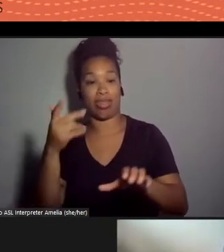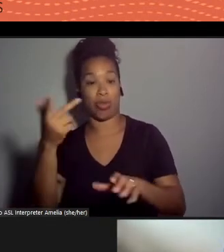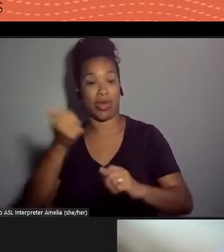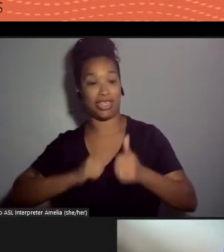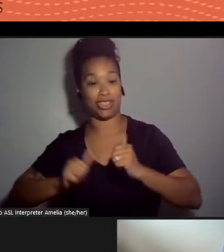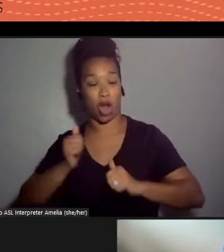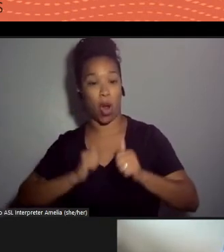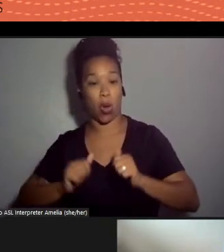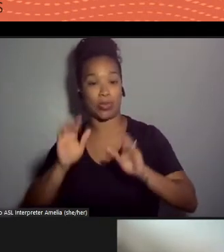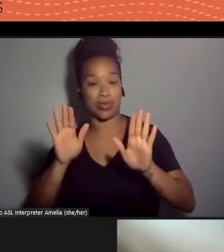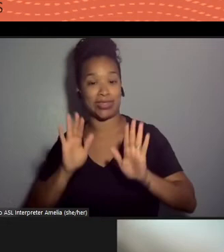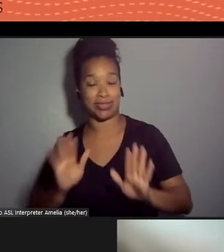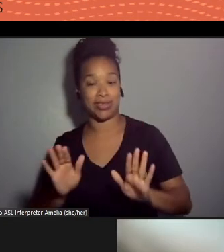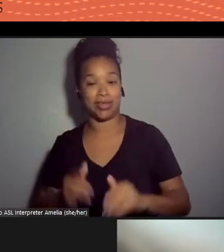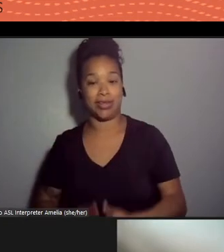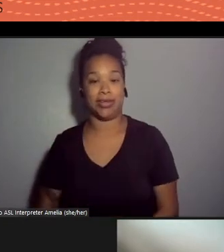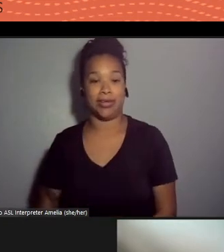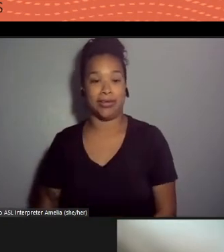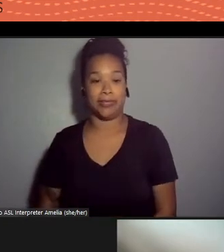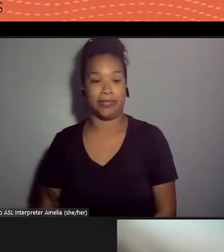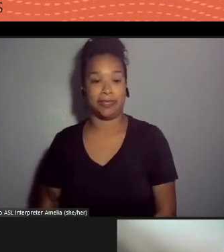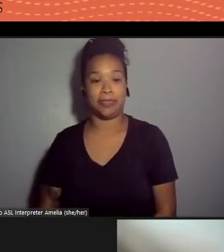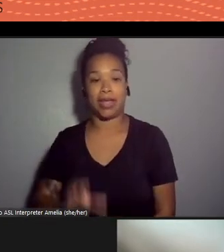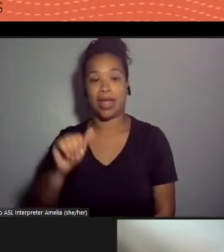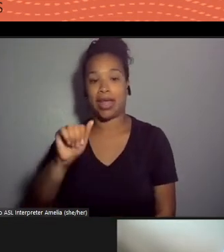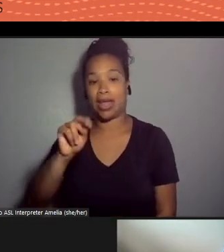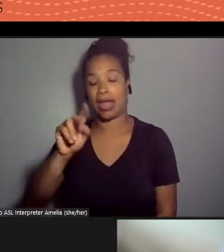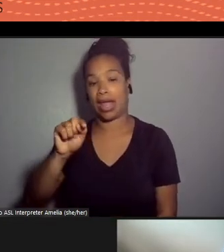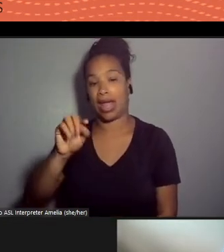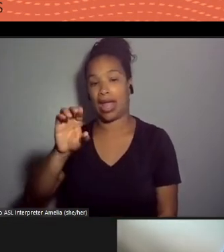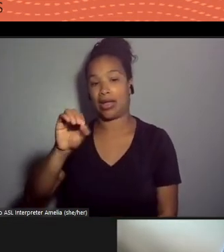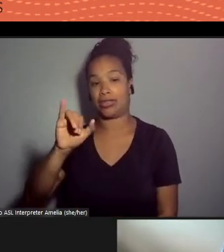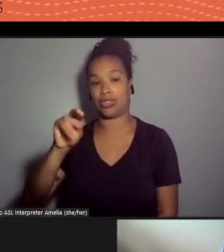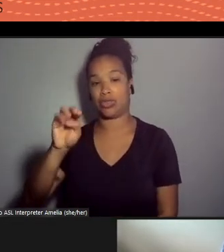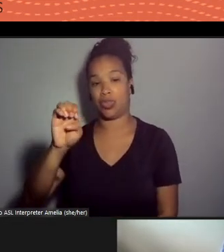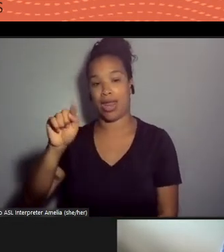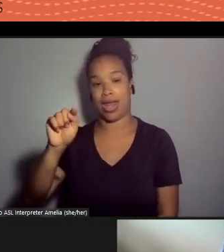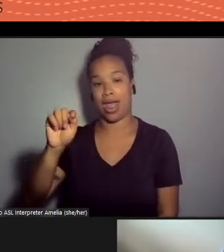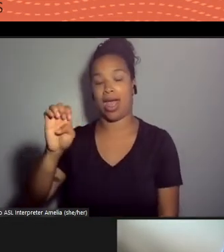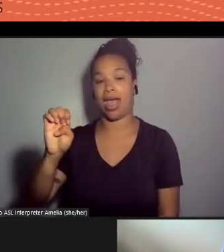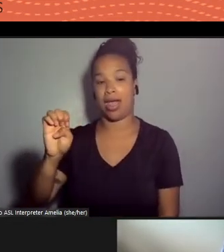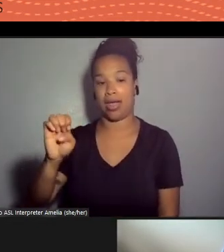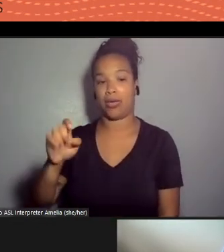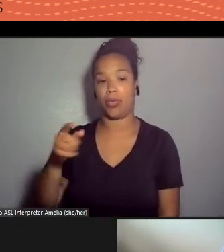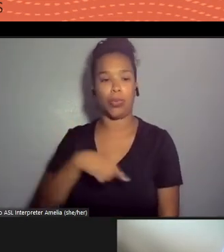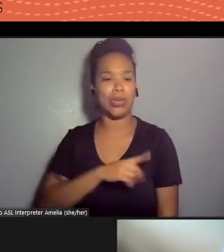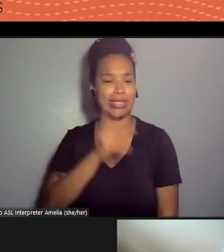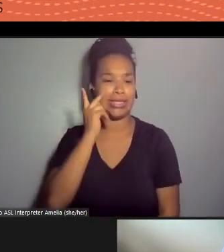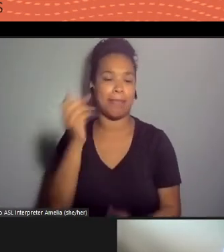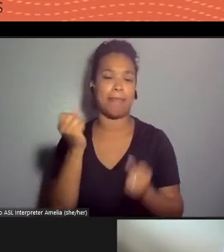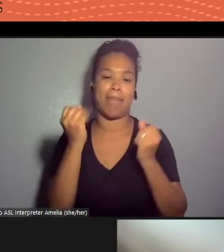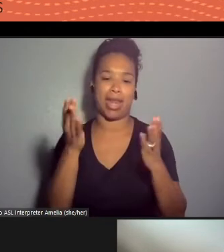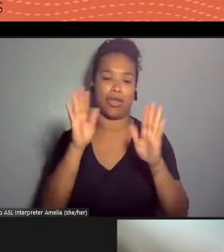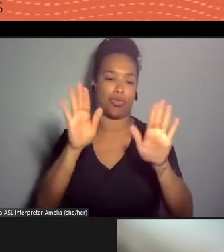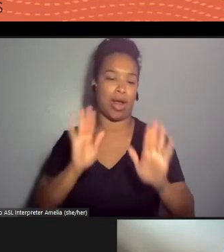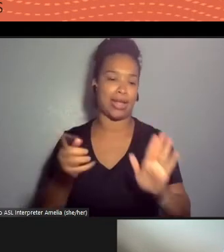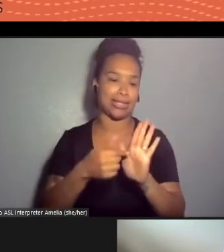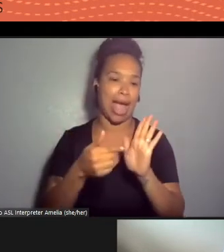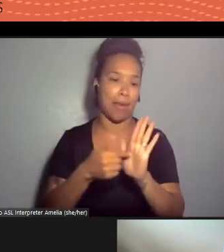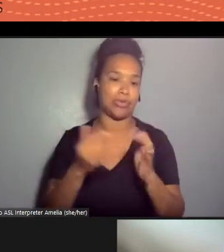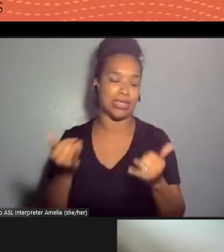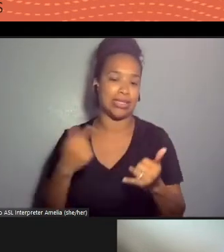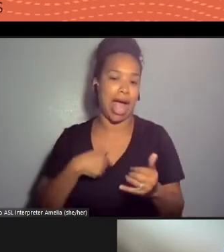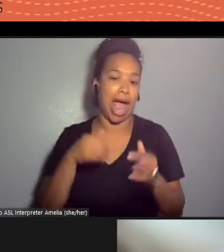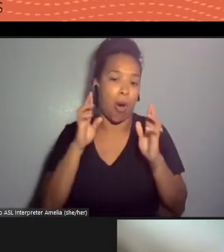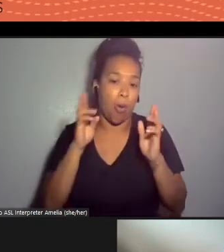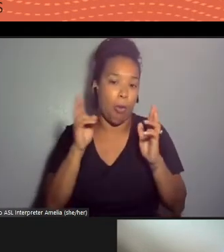and Antoinette Mwandu, and I mean, over and over, we just see so many great examples of this. I just hope that continues, and